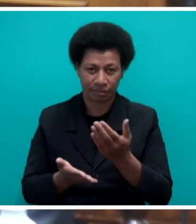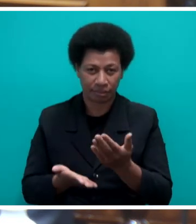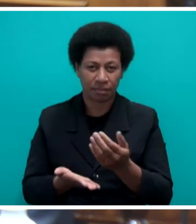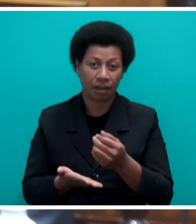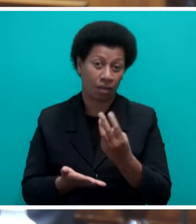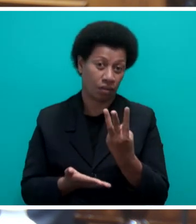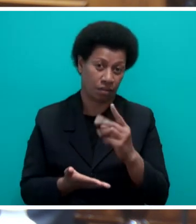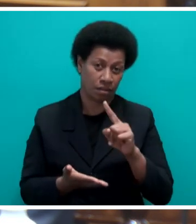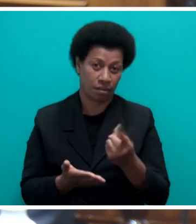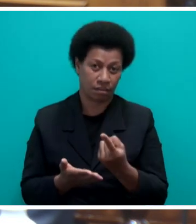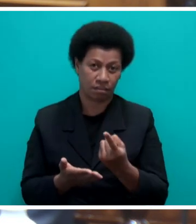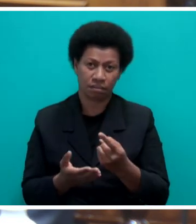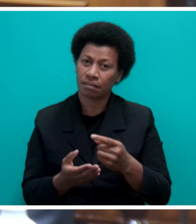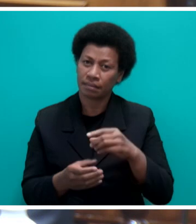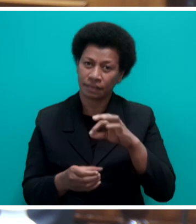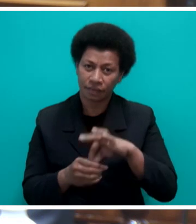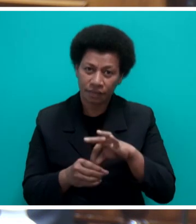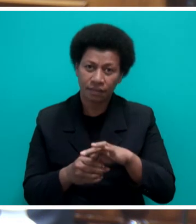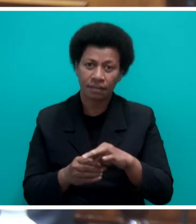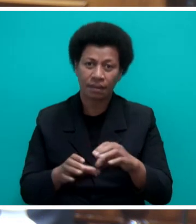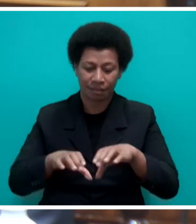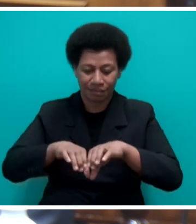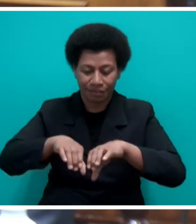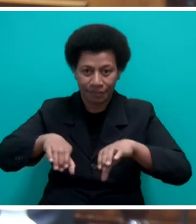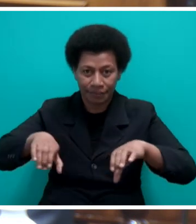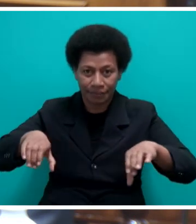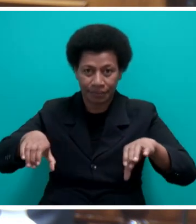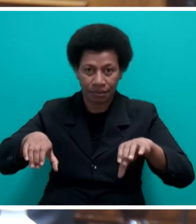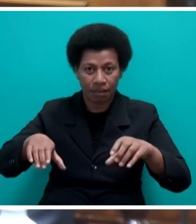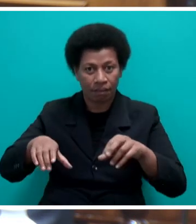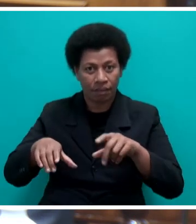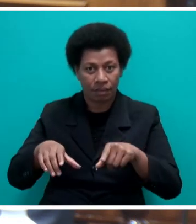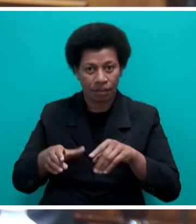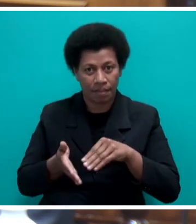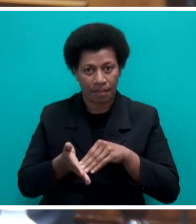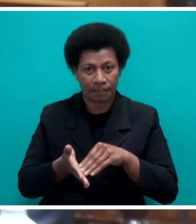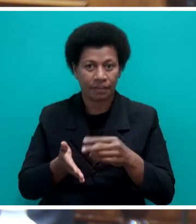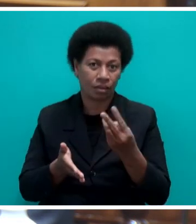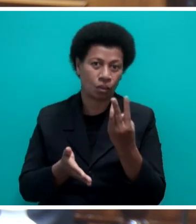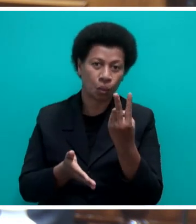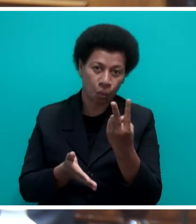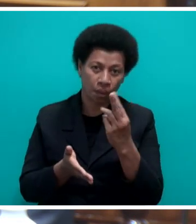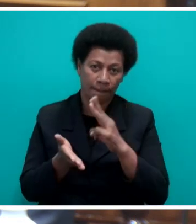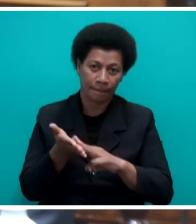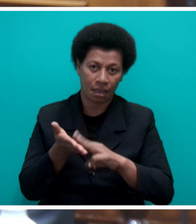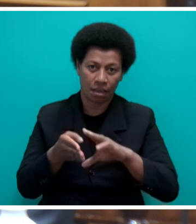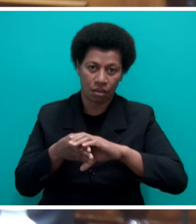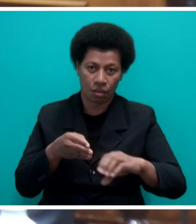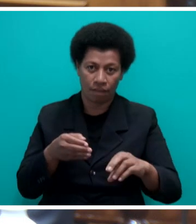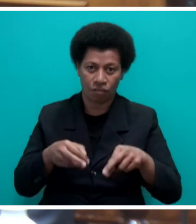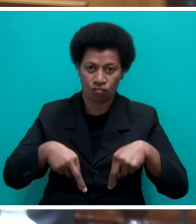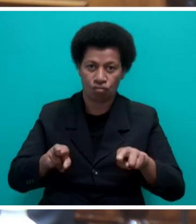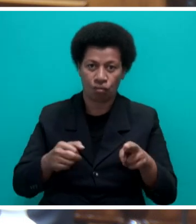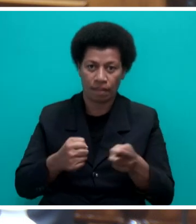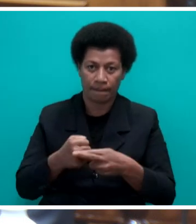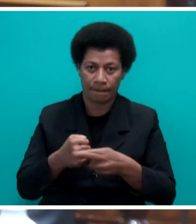kilometers of roads and supply of culverts and repair crossings with an allocated budget of $2 million. Since 2012, a